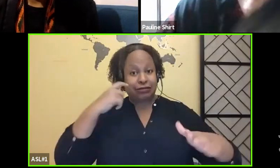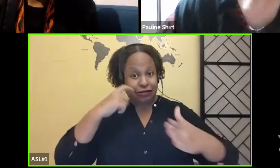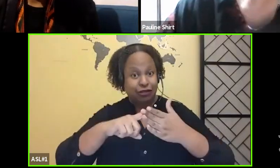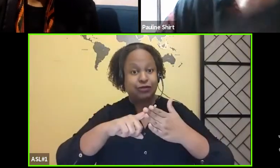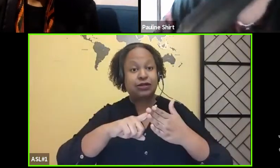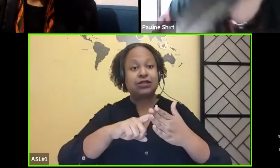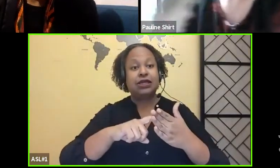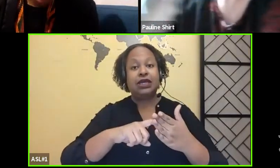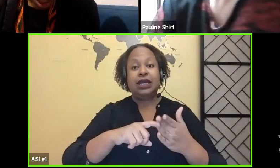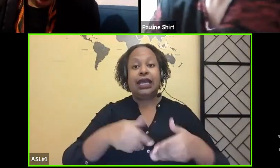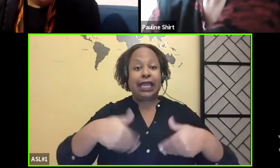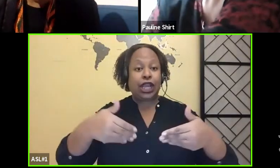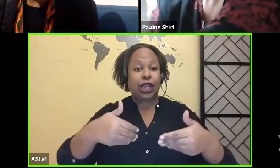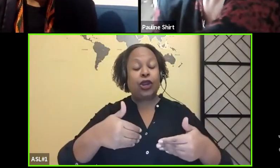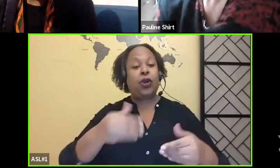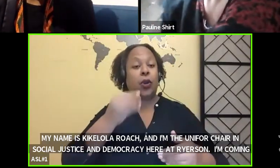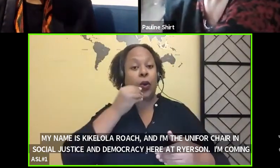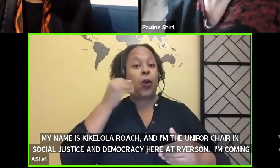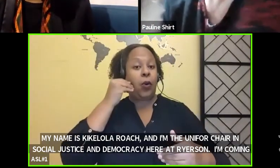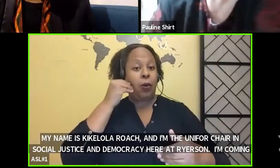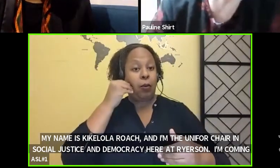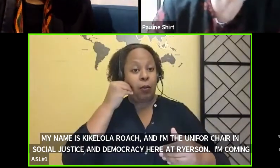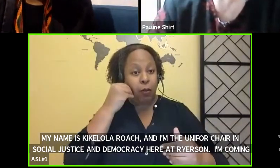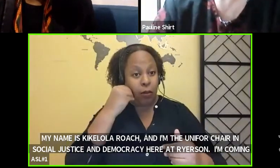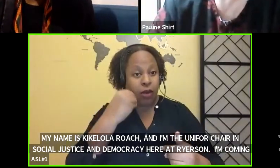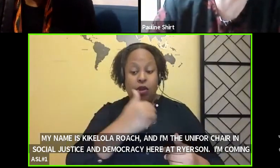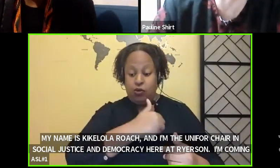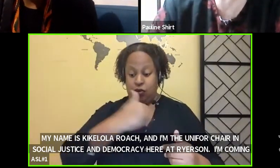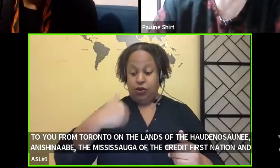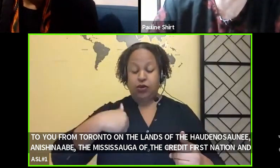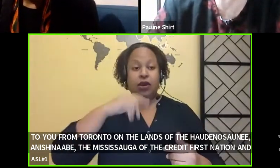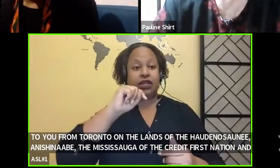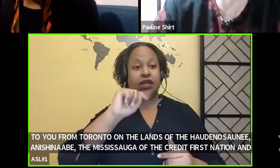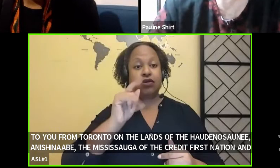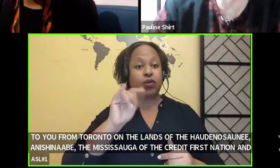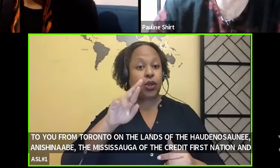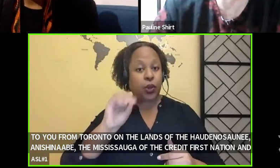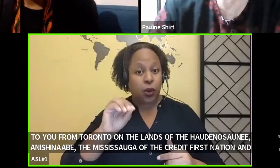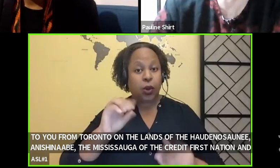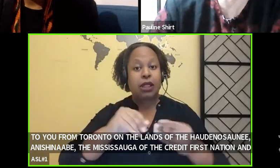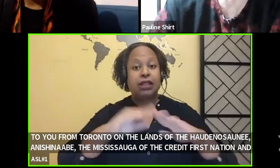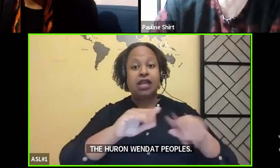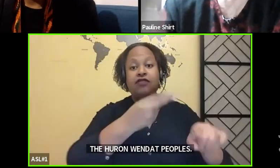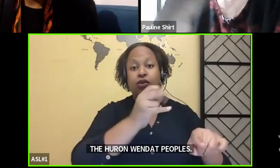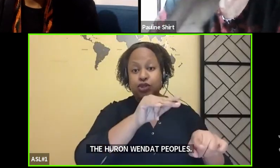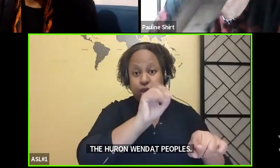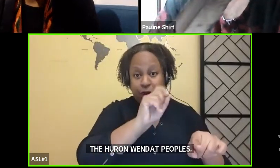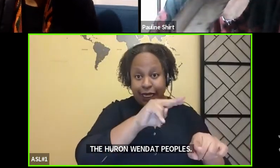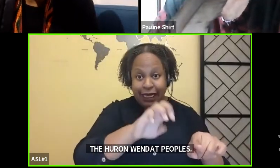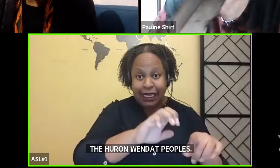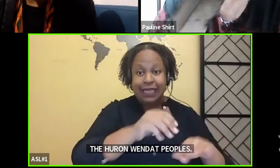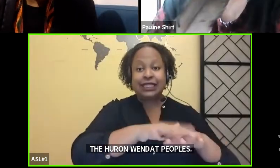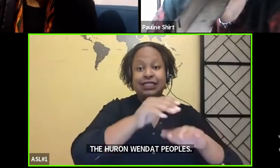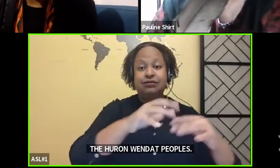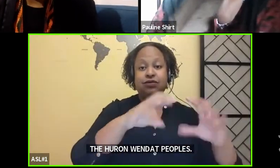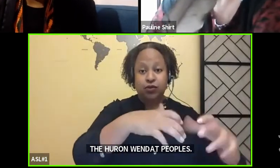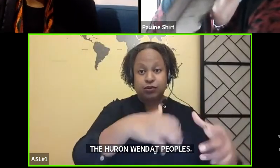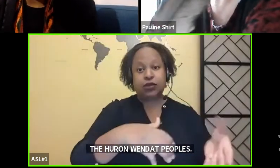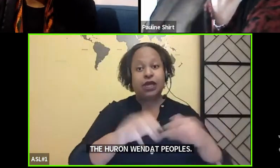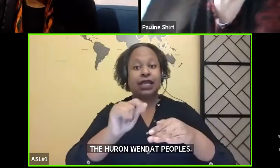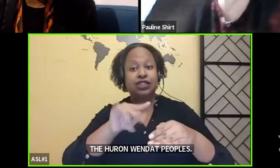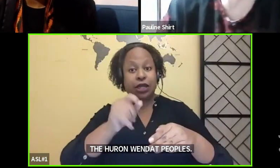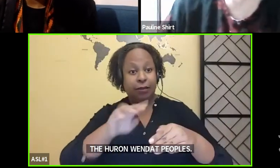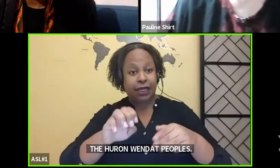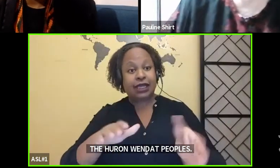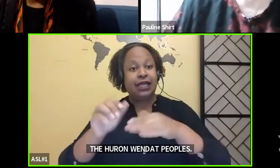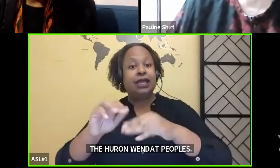peoples. As Indigenous peoples and peoples of African descent, we share a kind of reverence for our ancestors. We know